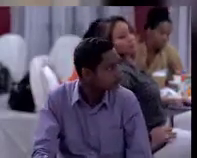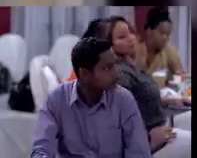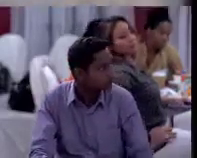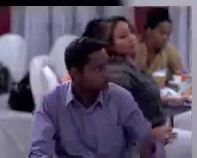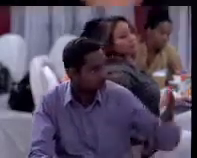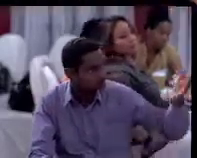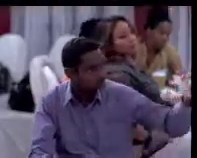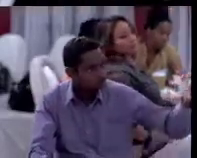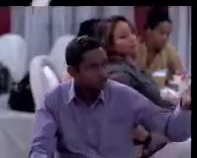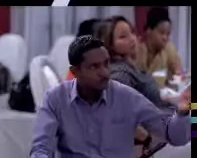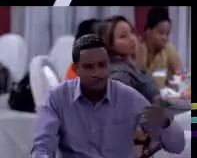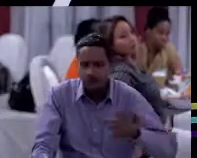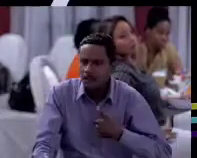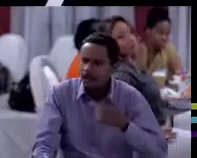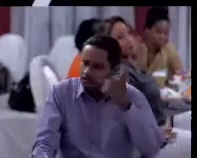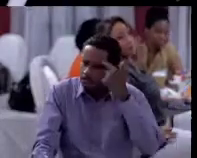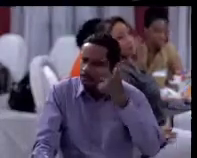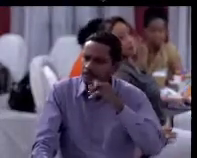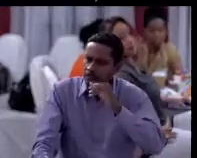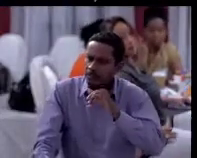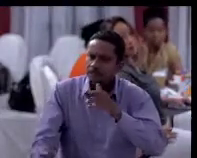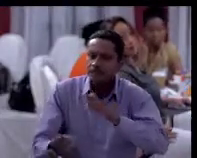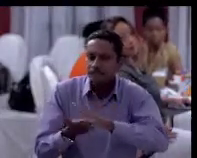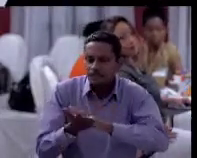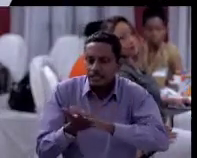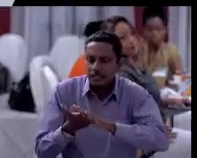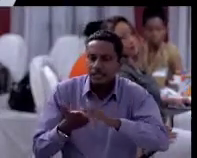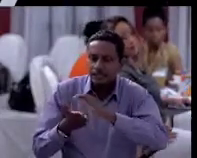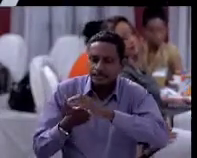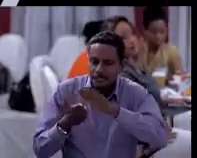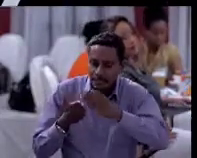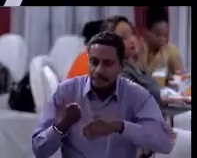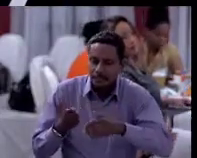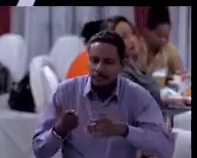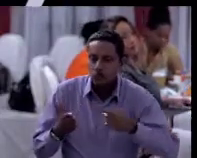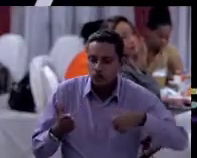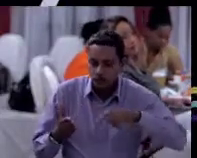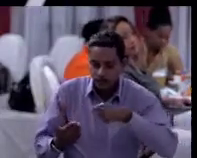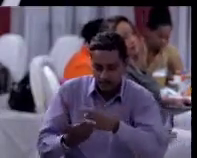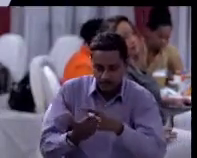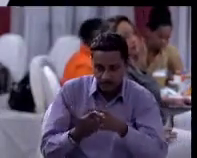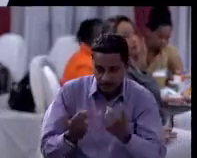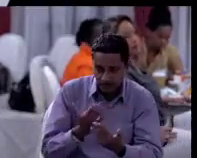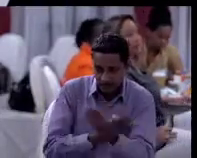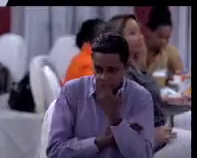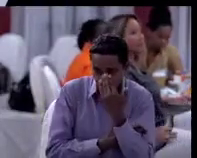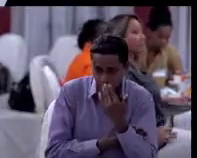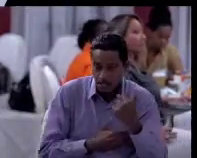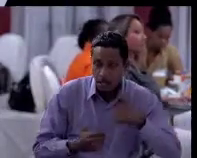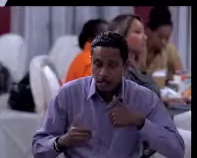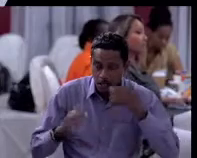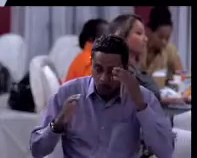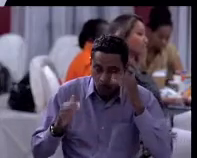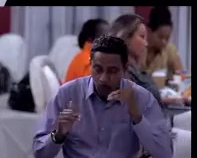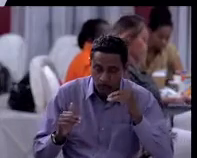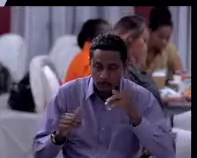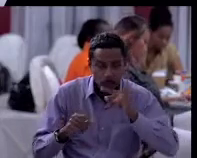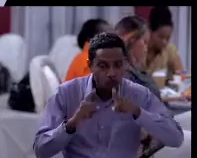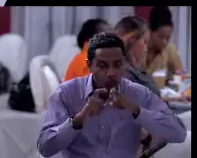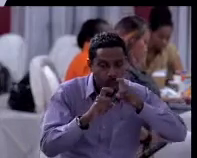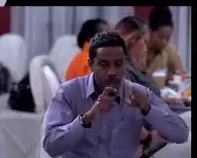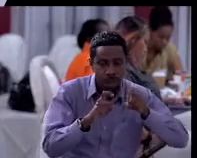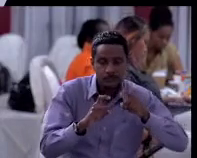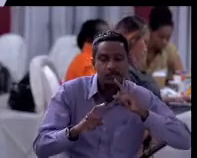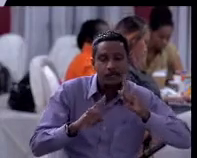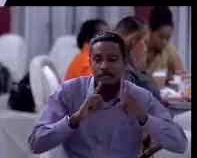Yeah. So I think that brings a nice end to what we've discussed